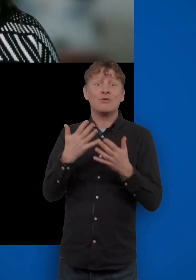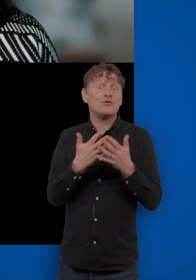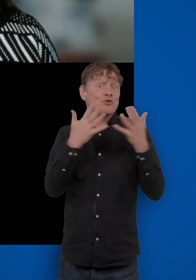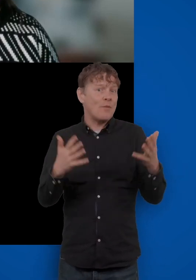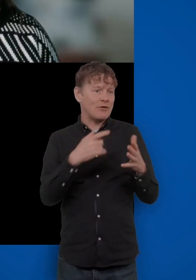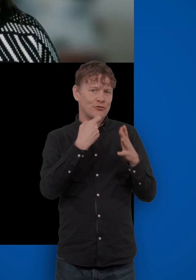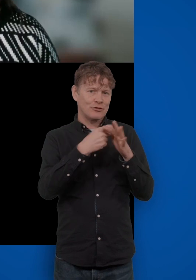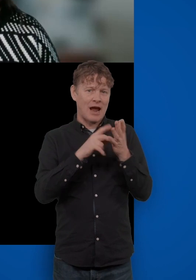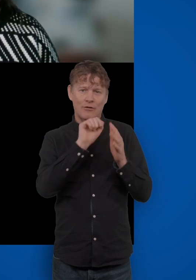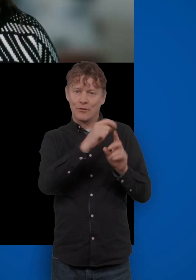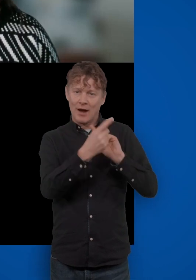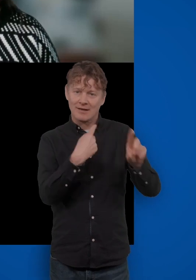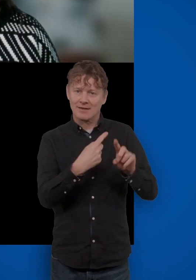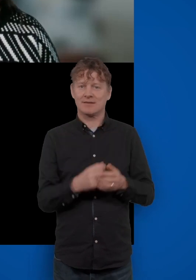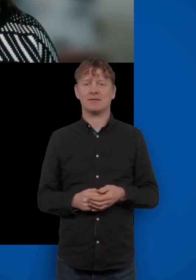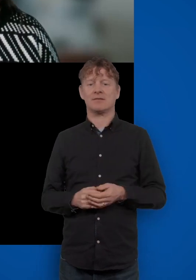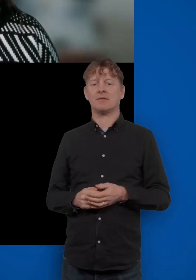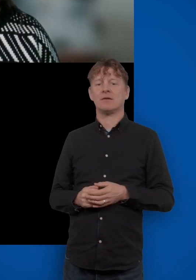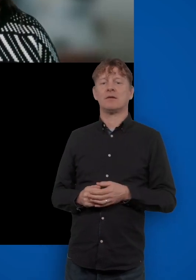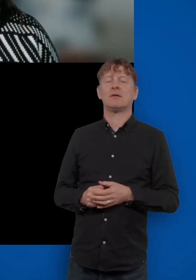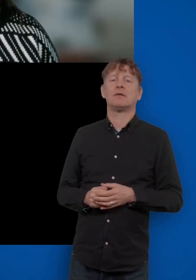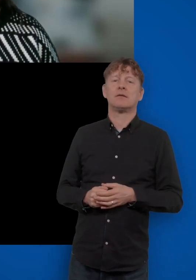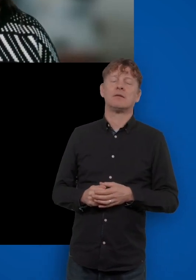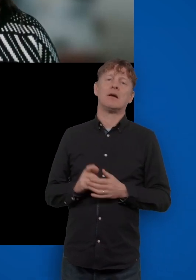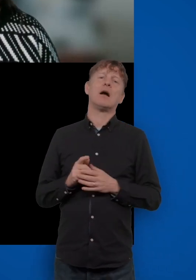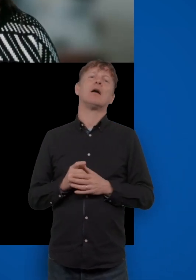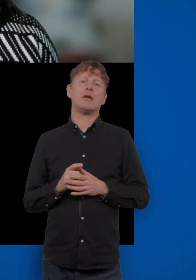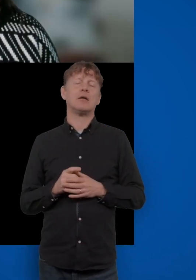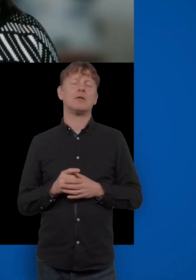you so much, Karen, for your answers. Sure. So,